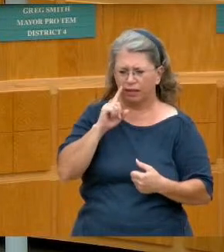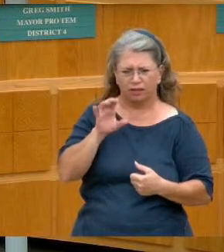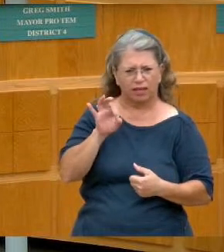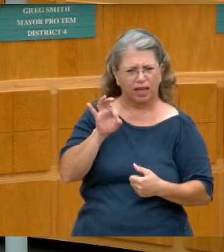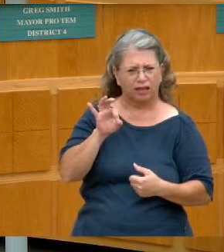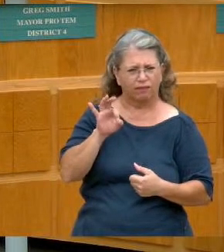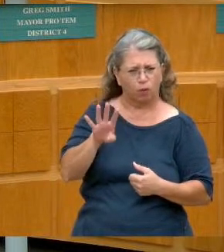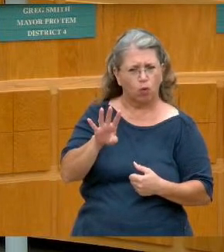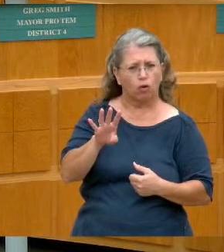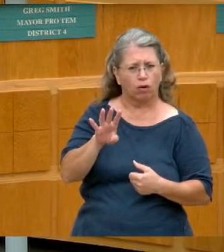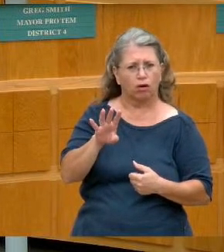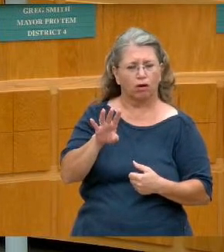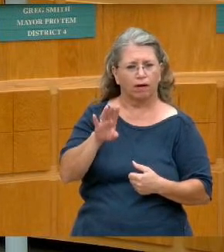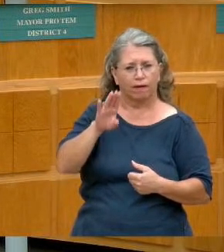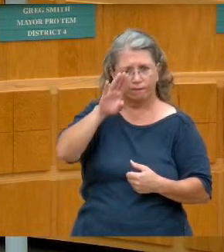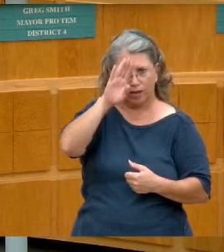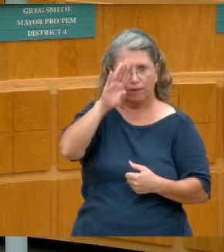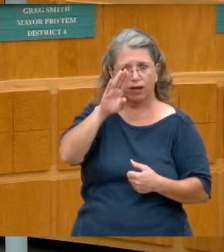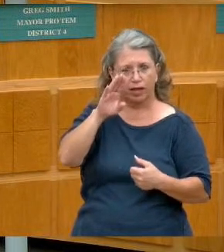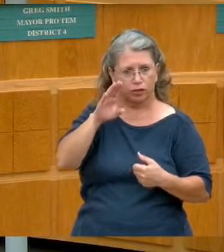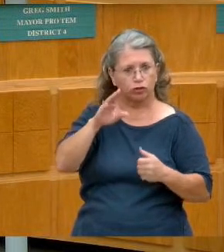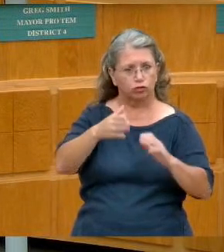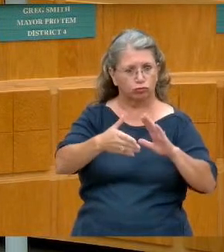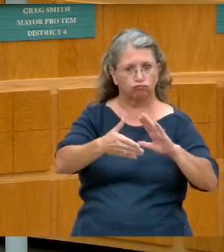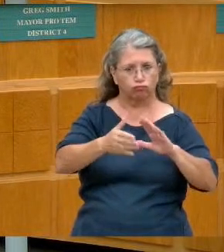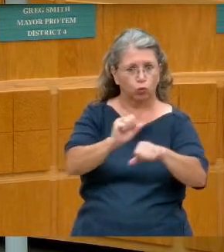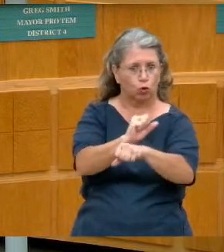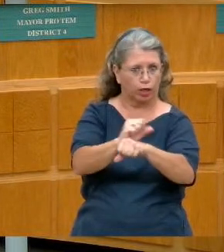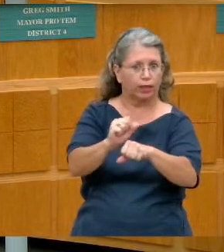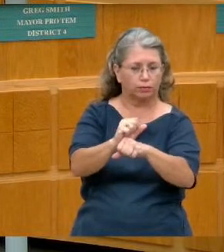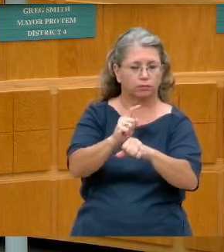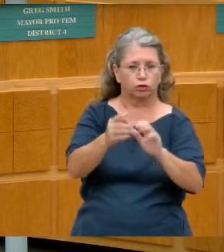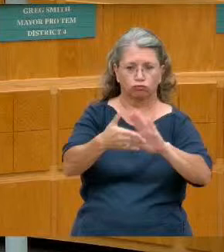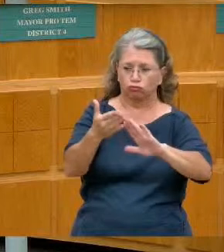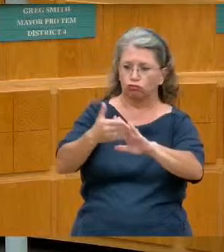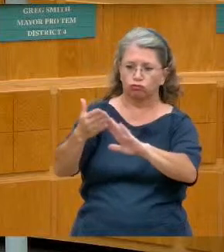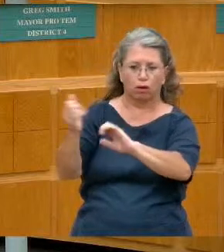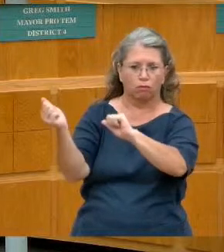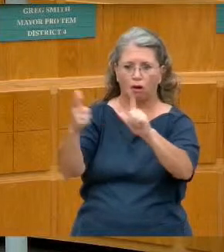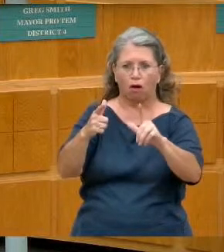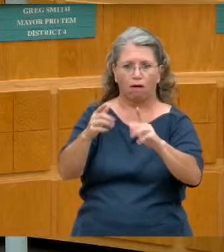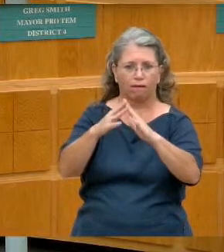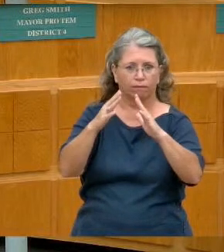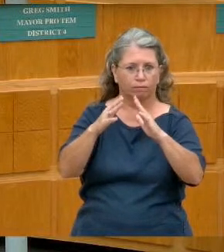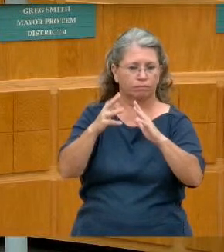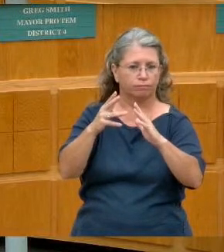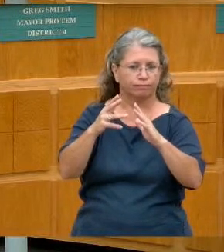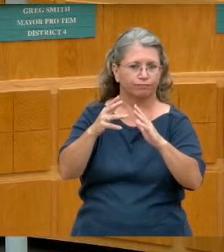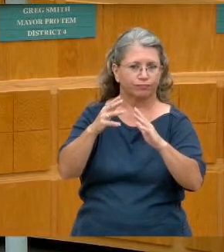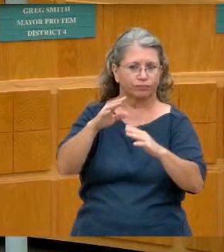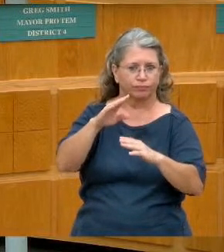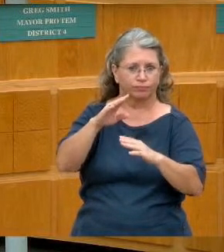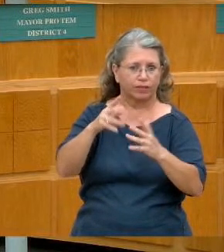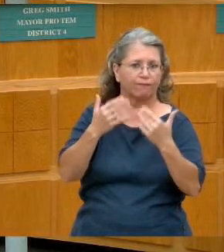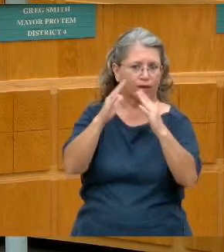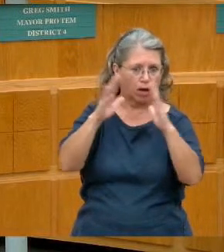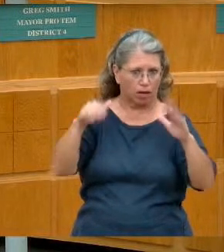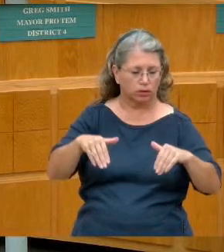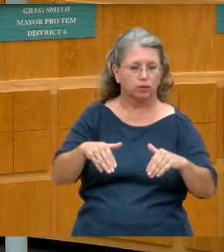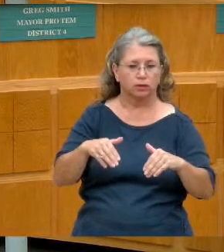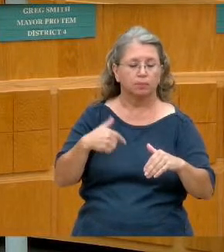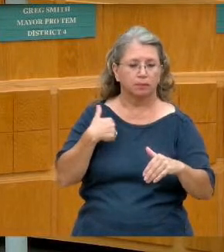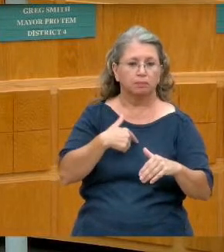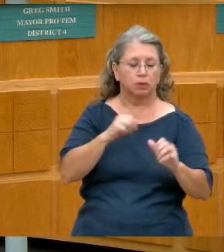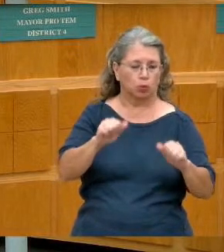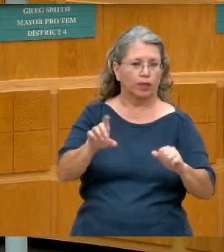run all of our fire companies at all our fire stations. And with overtime, we're able to do that.